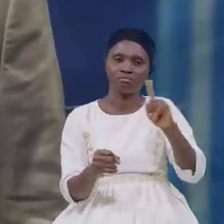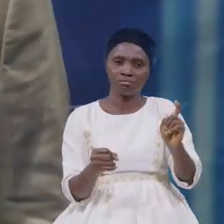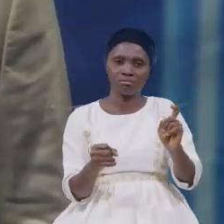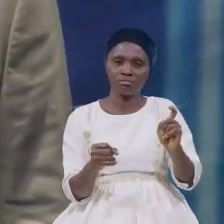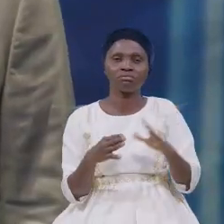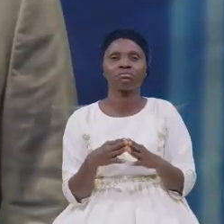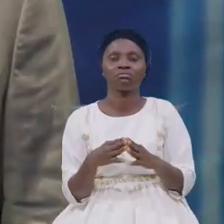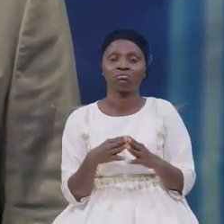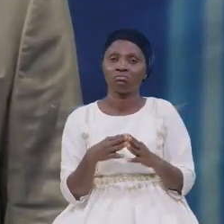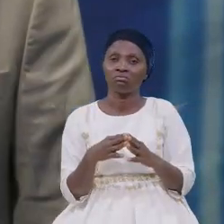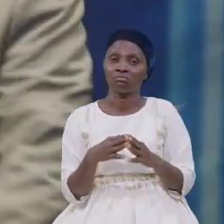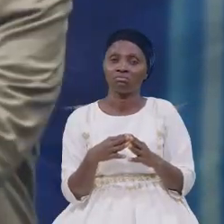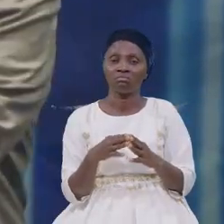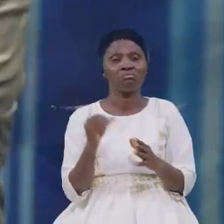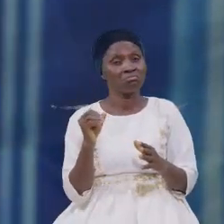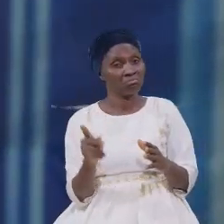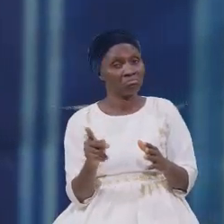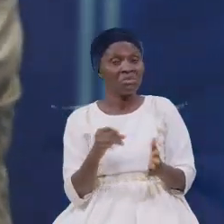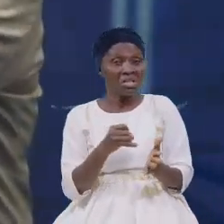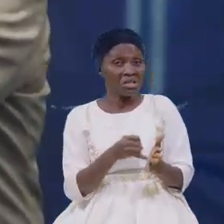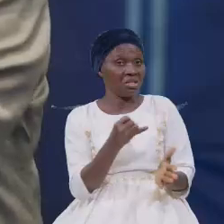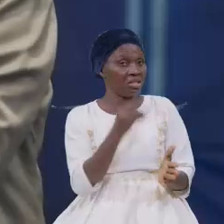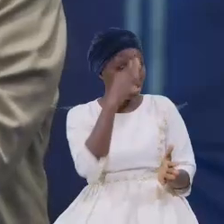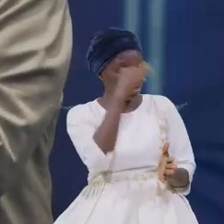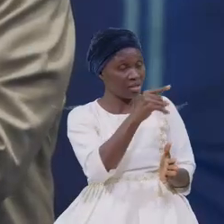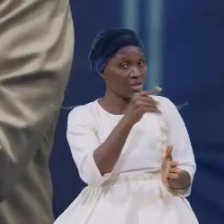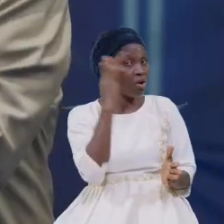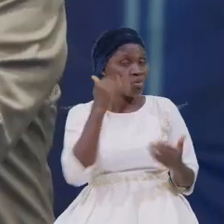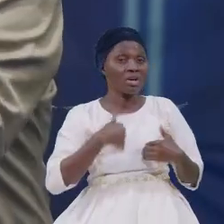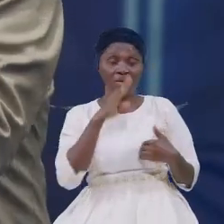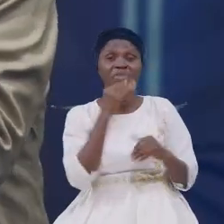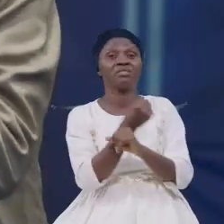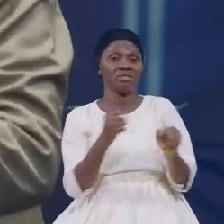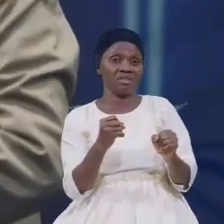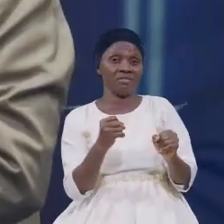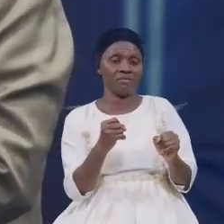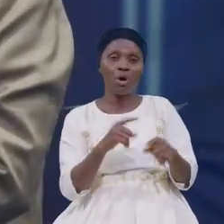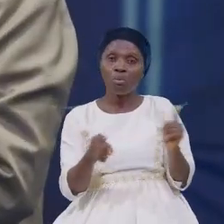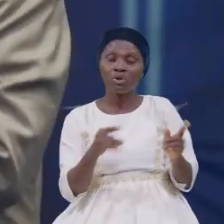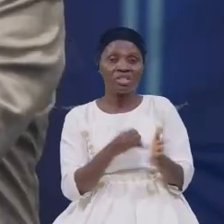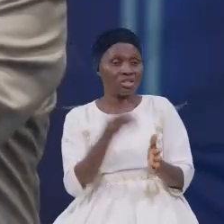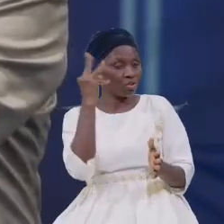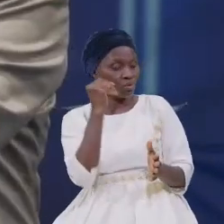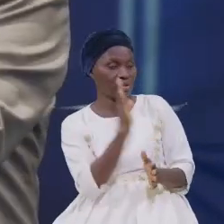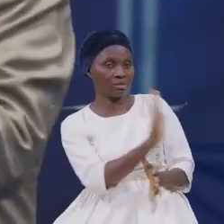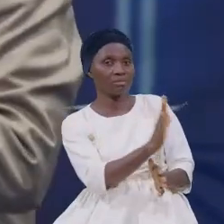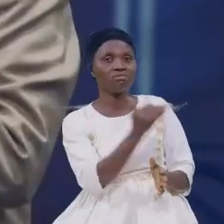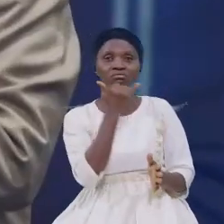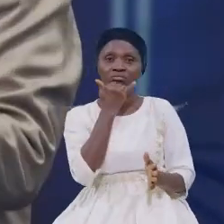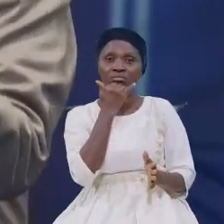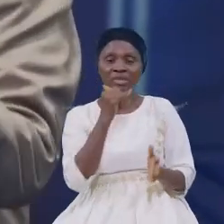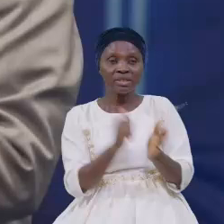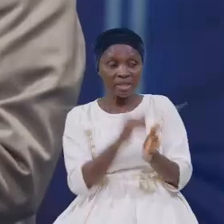could have been saved. It was his fault that he didn't ask for help from